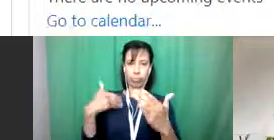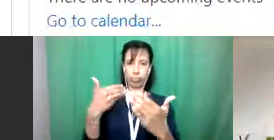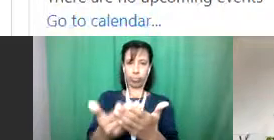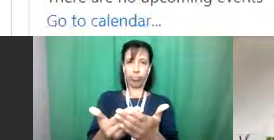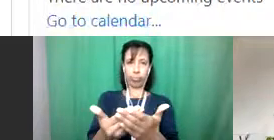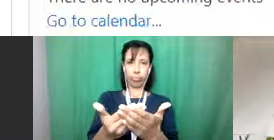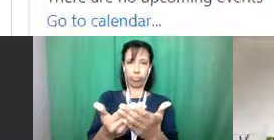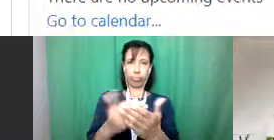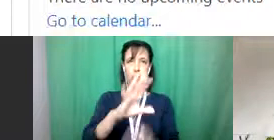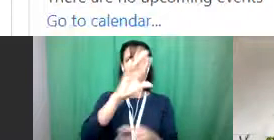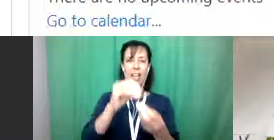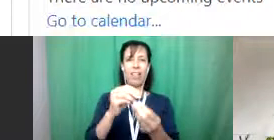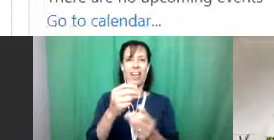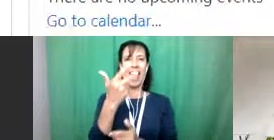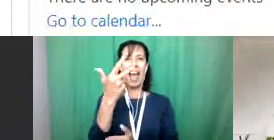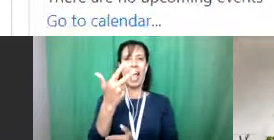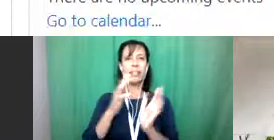8 months